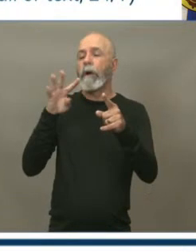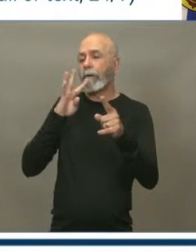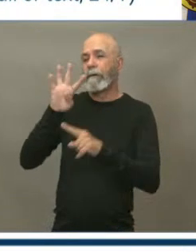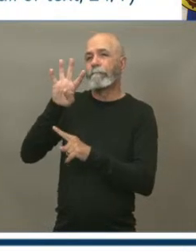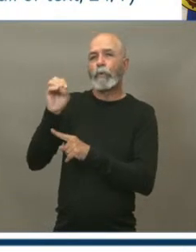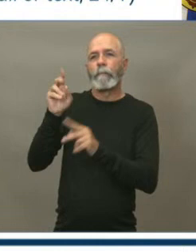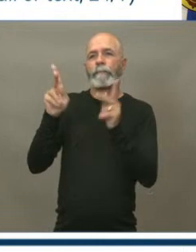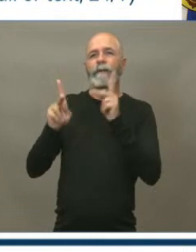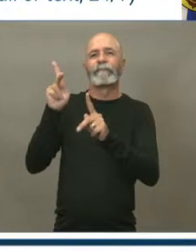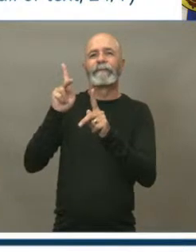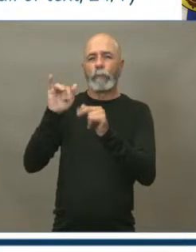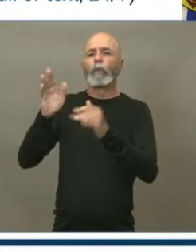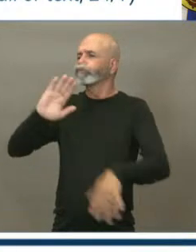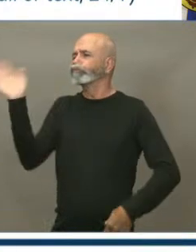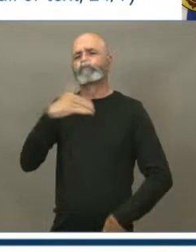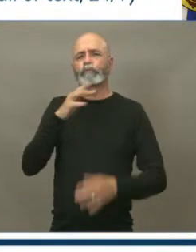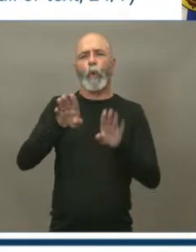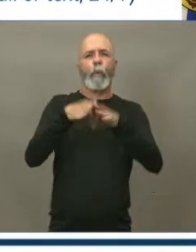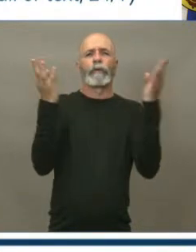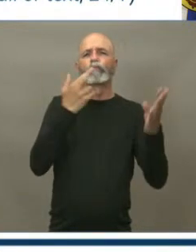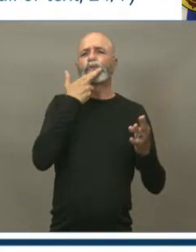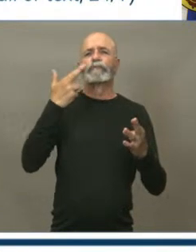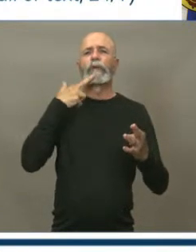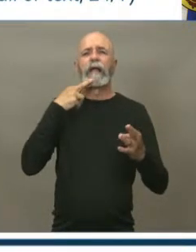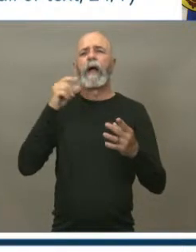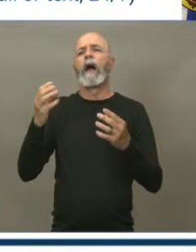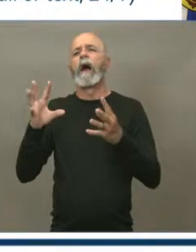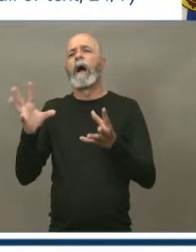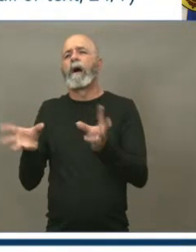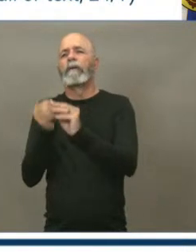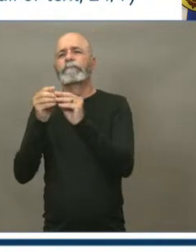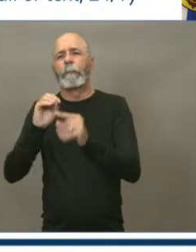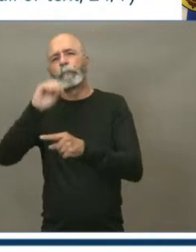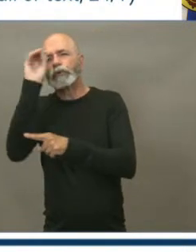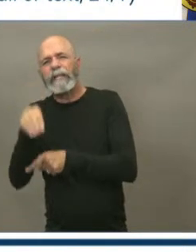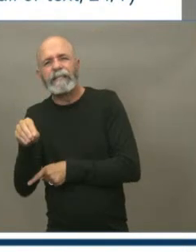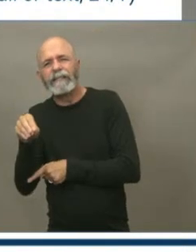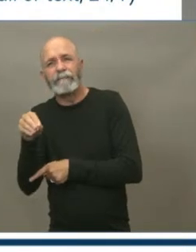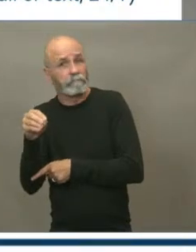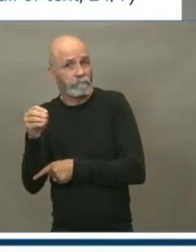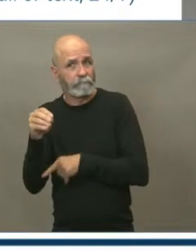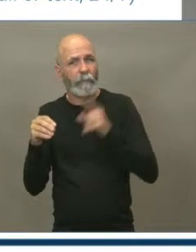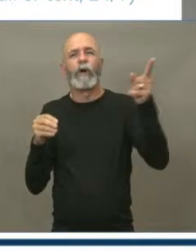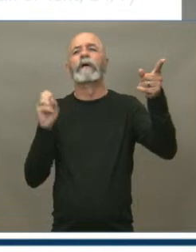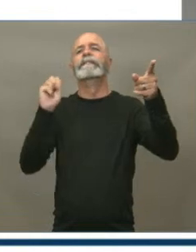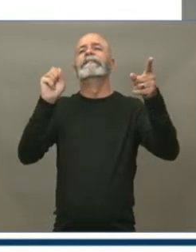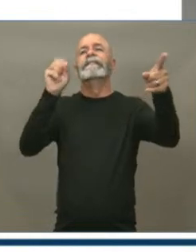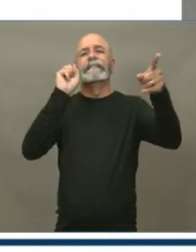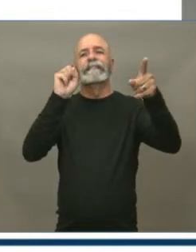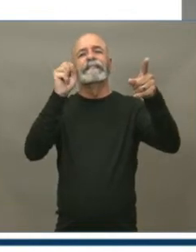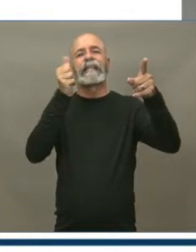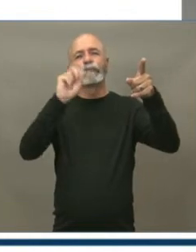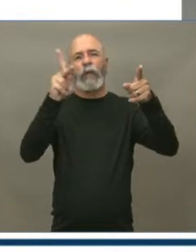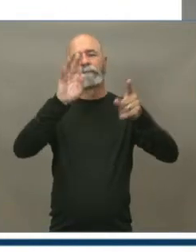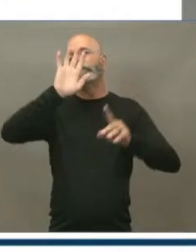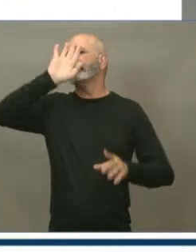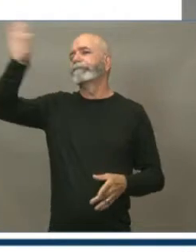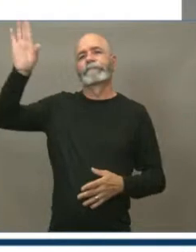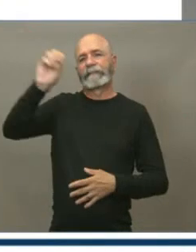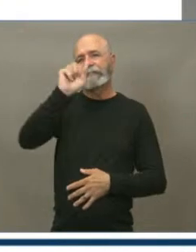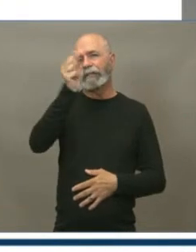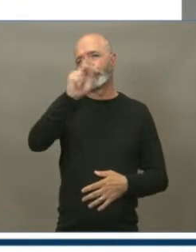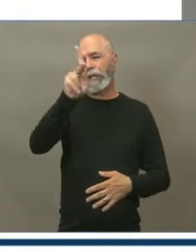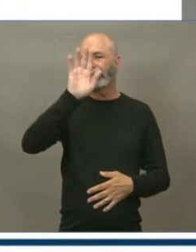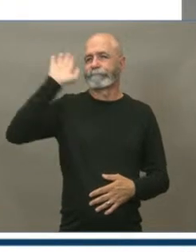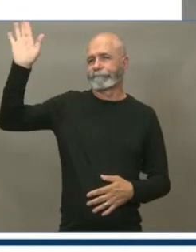you've considered such an approach, and why or why not? Yeah, we're aware of Saskatchewan's work. That's been discussed at the national tables that I